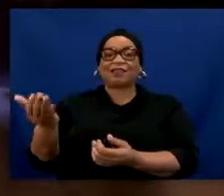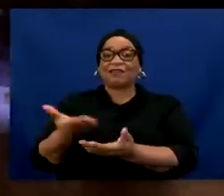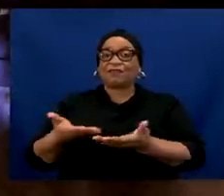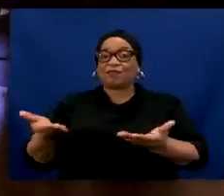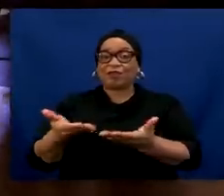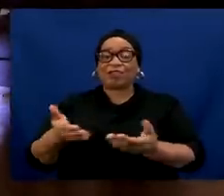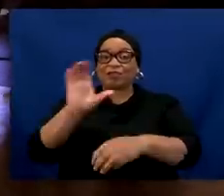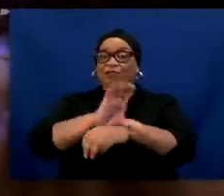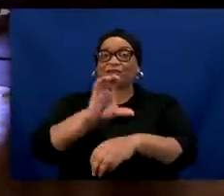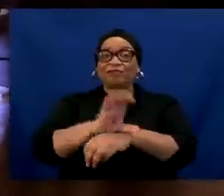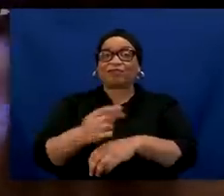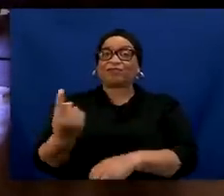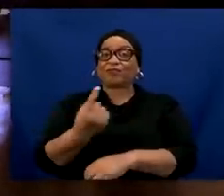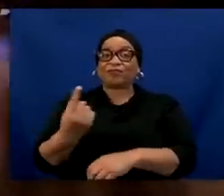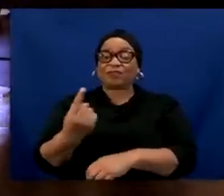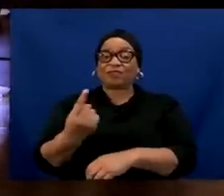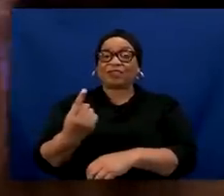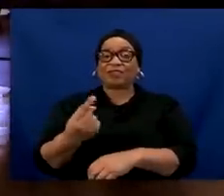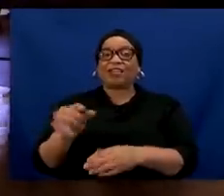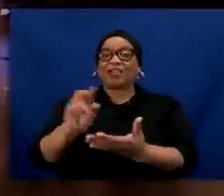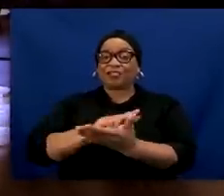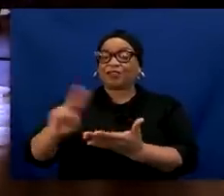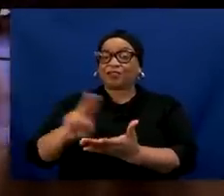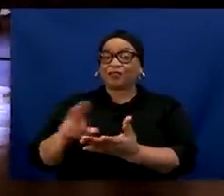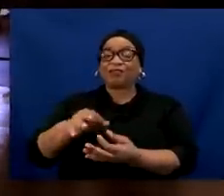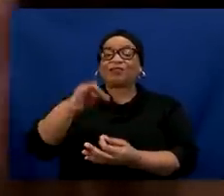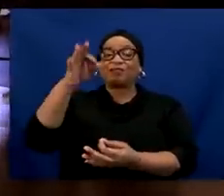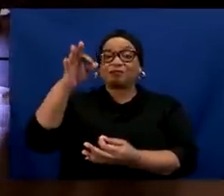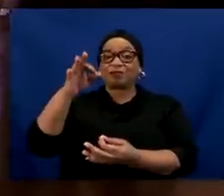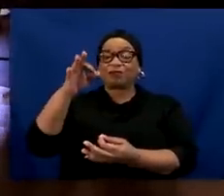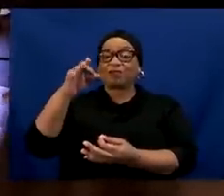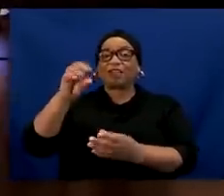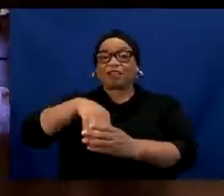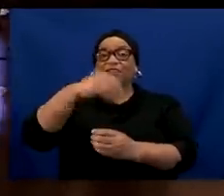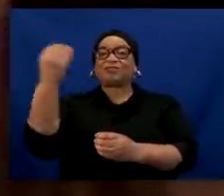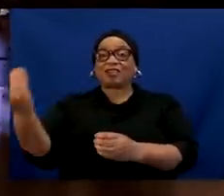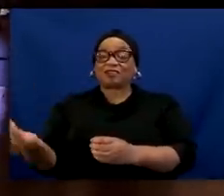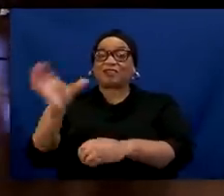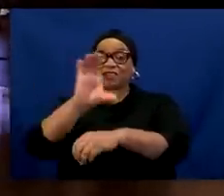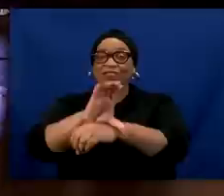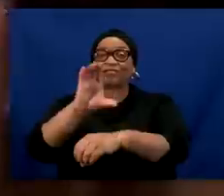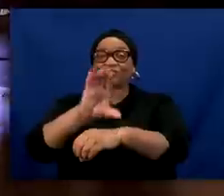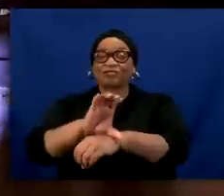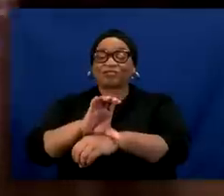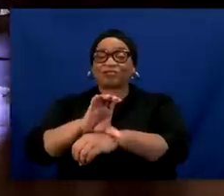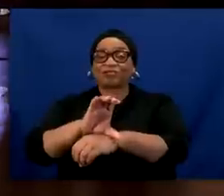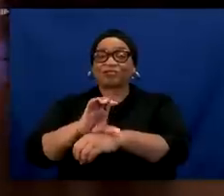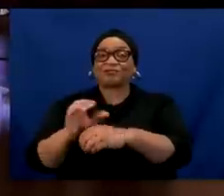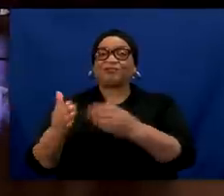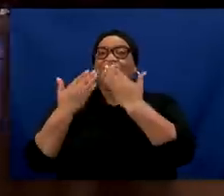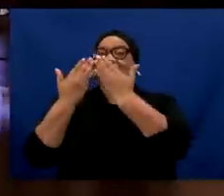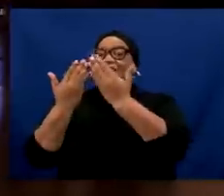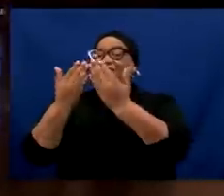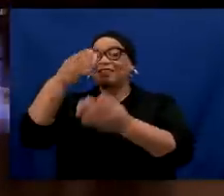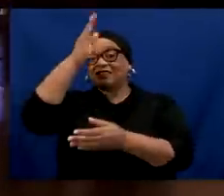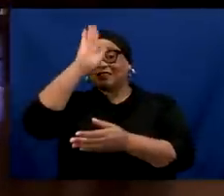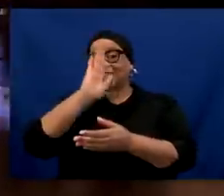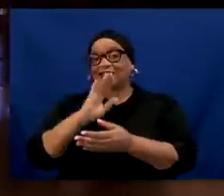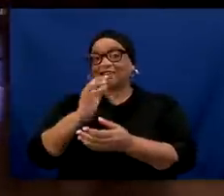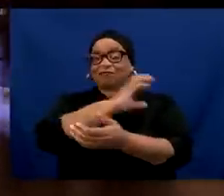will meet you in the streets. Is there somebody who can thank God for the power of the Holy Ghost?